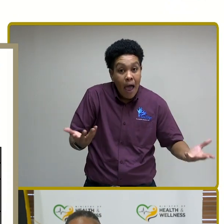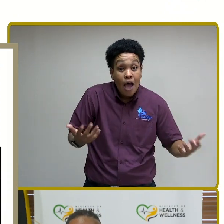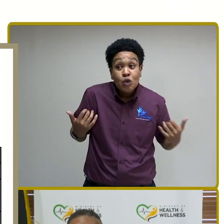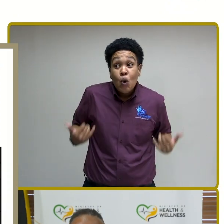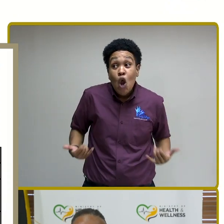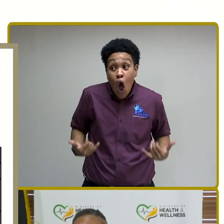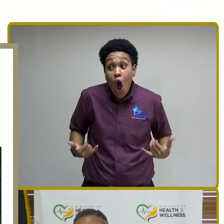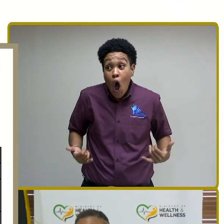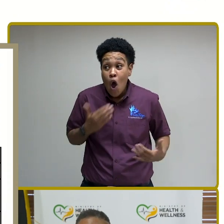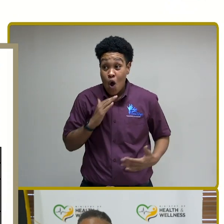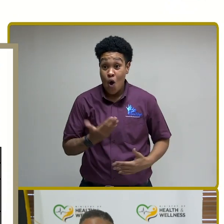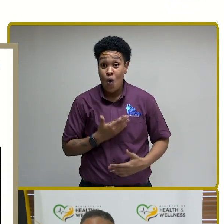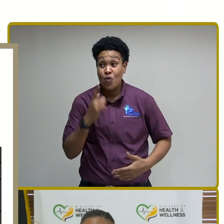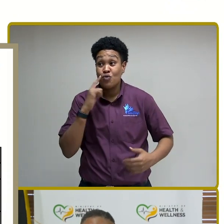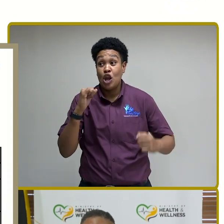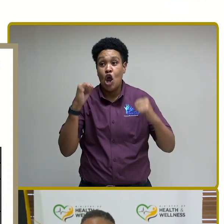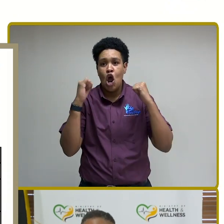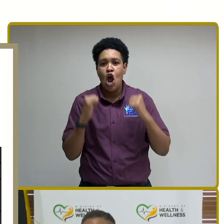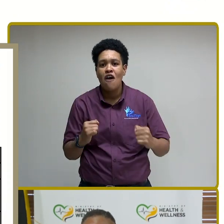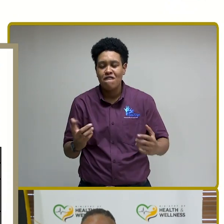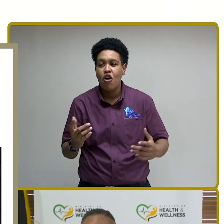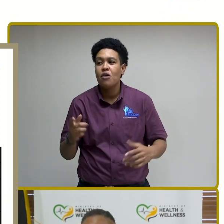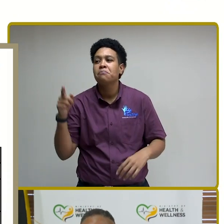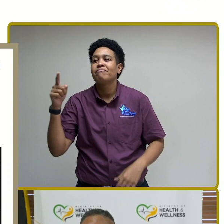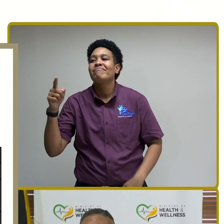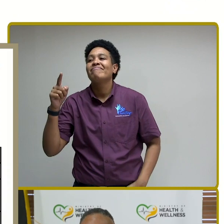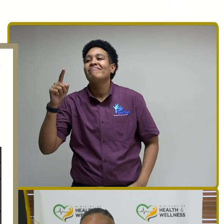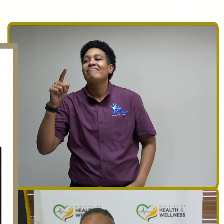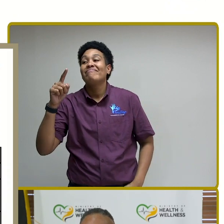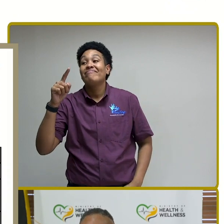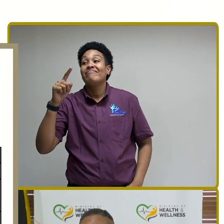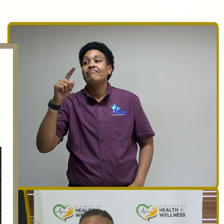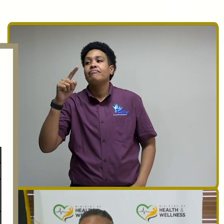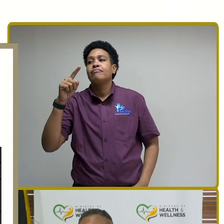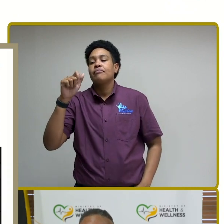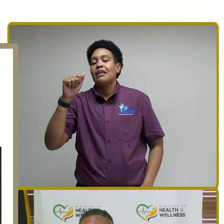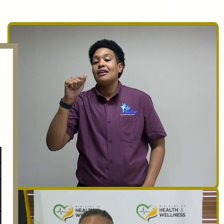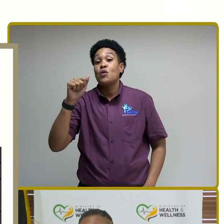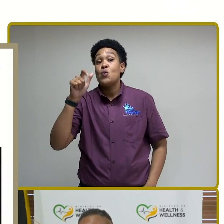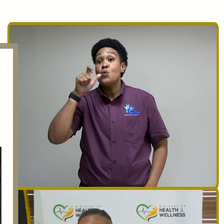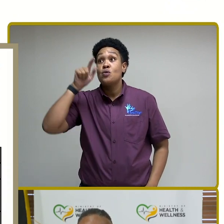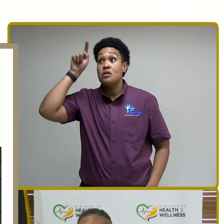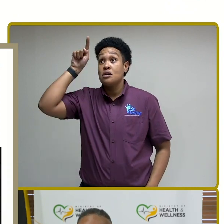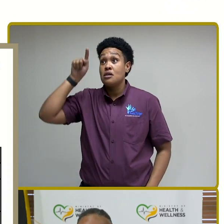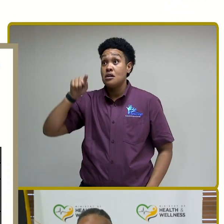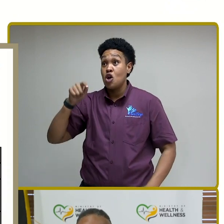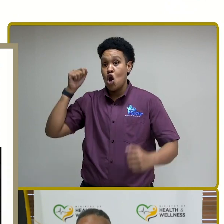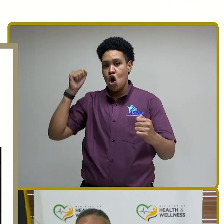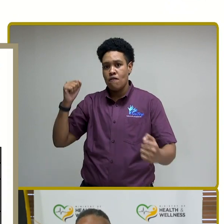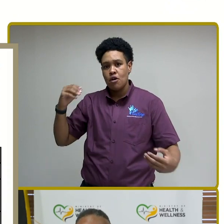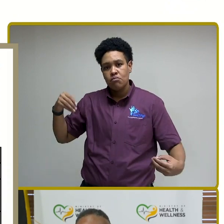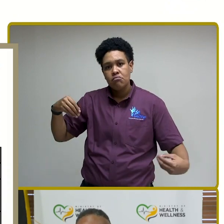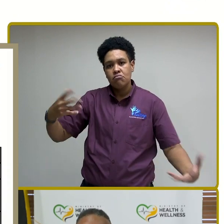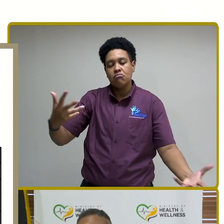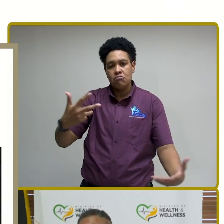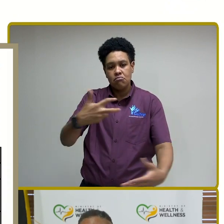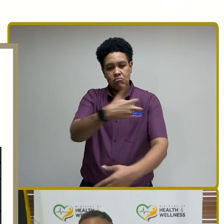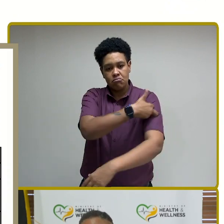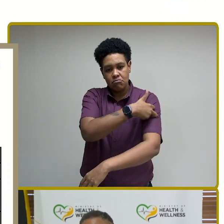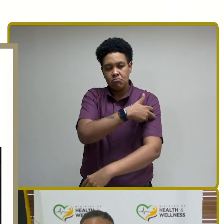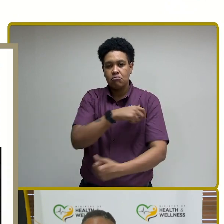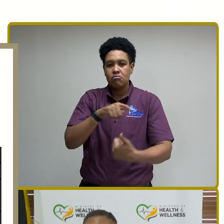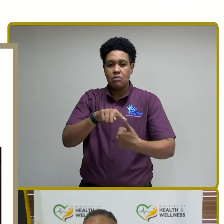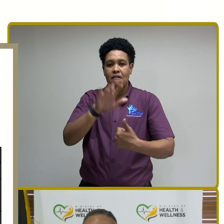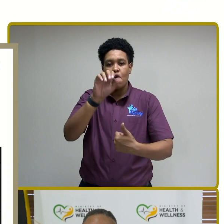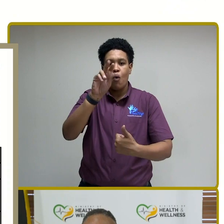including Moderna, AstraZeneca, and Johnson & Johnson. Viewers were informed that the vaccines will